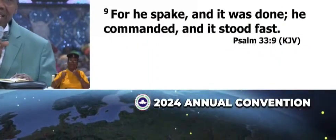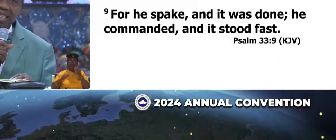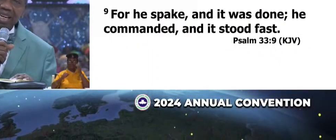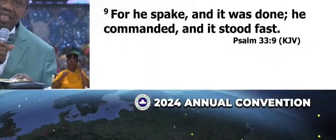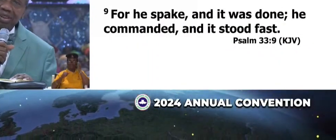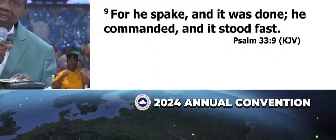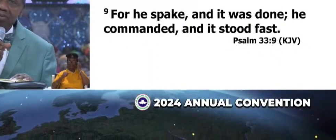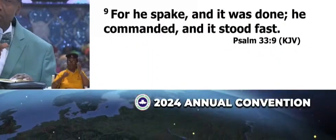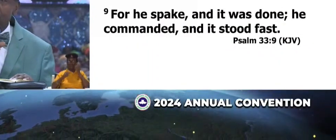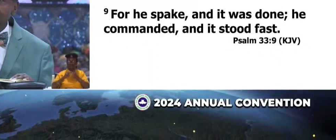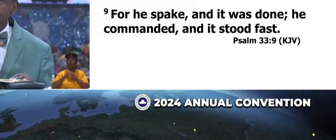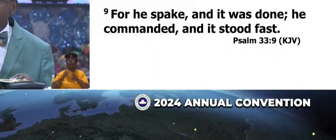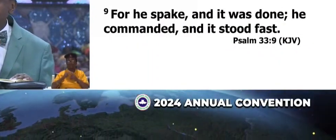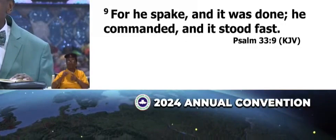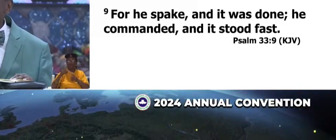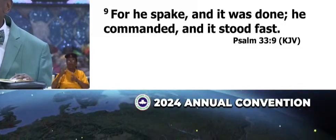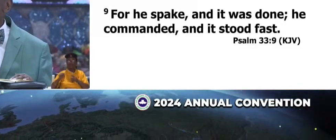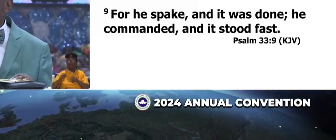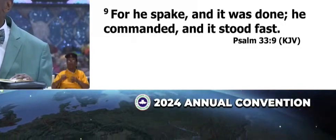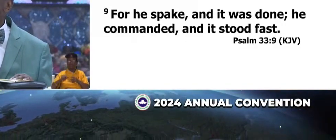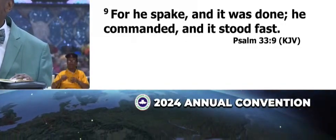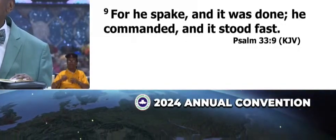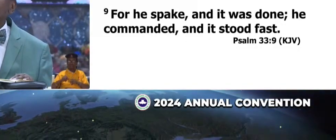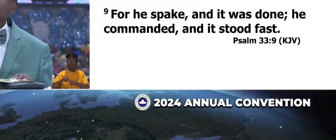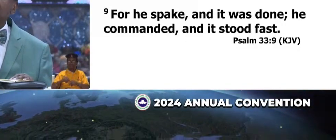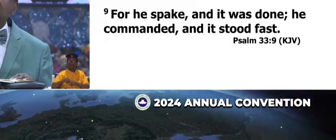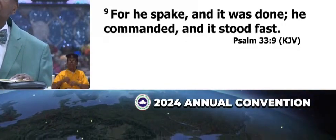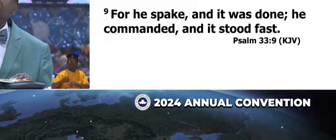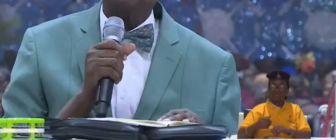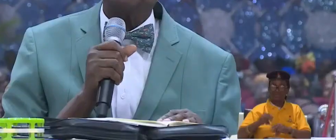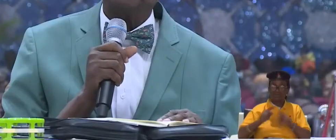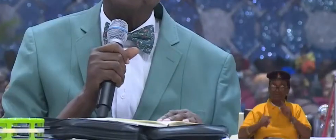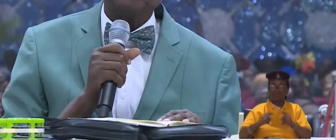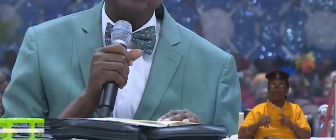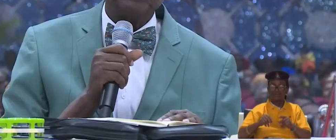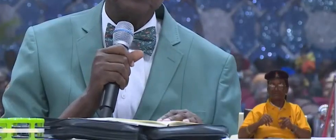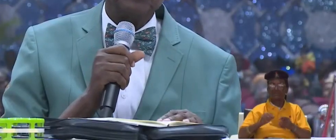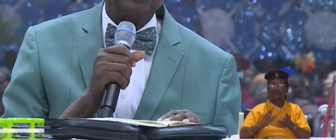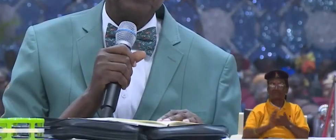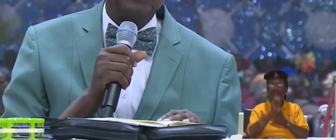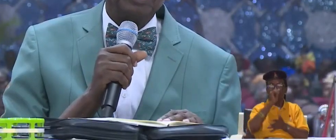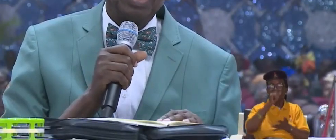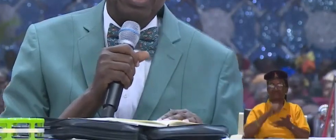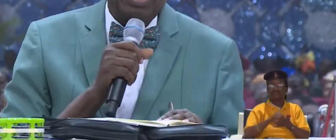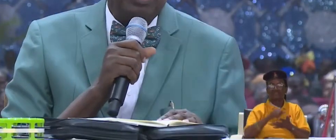Whether the rest of the people believe it or not, at least